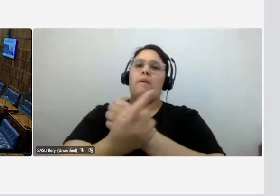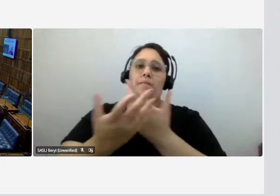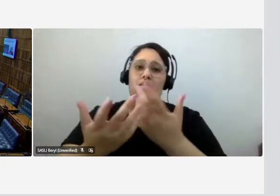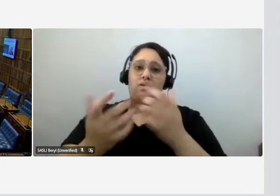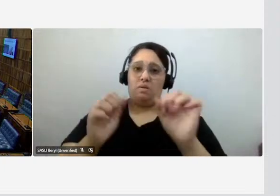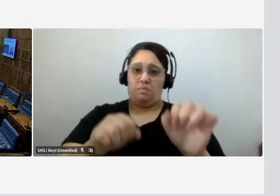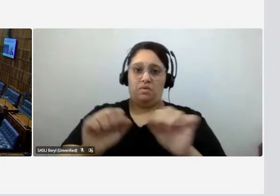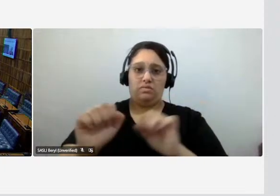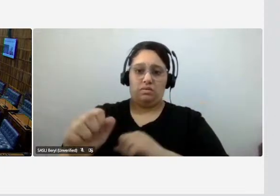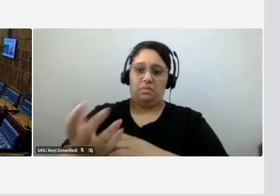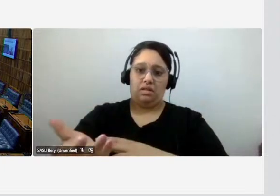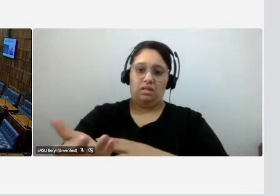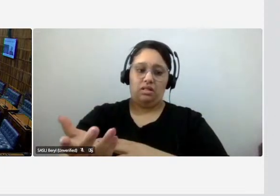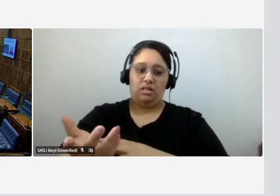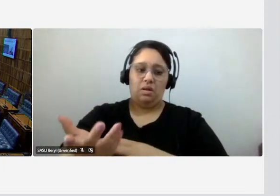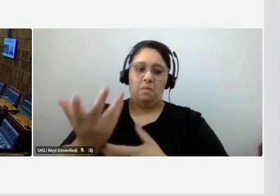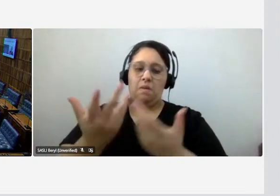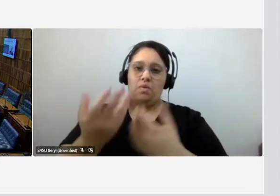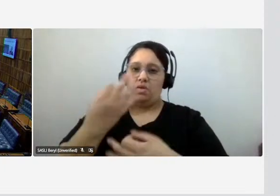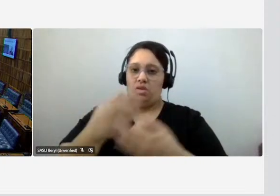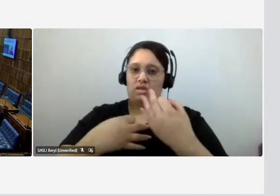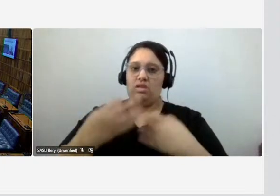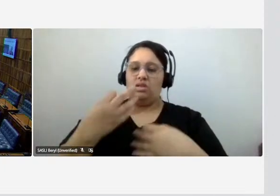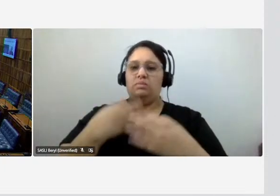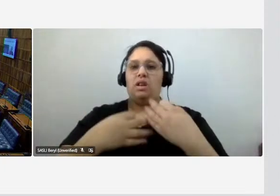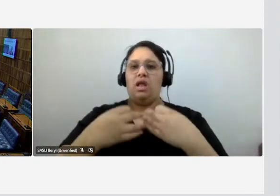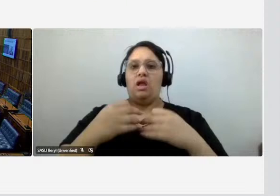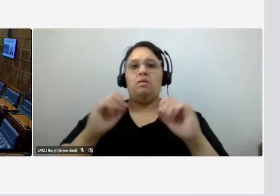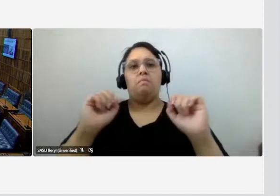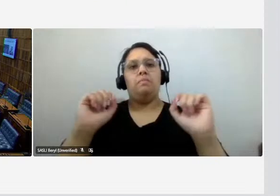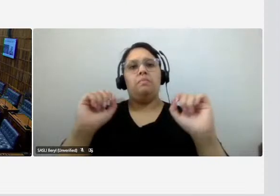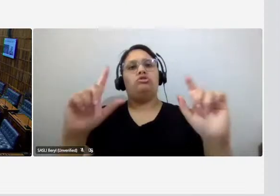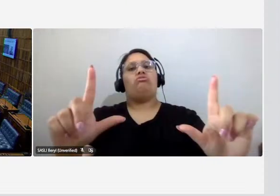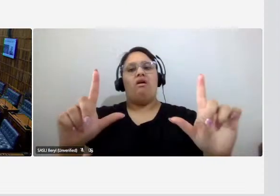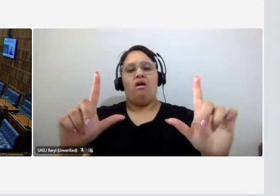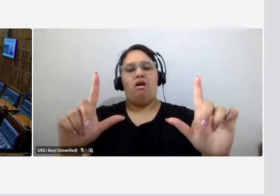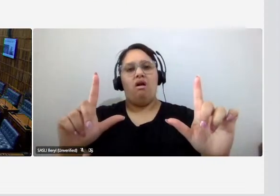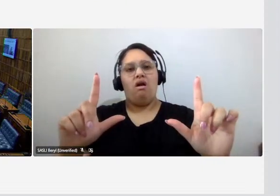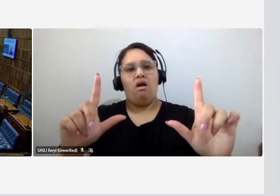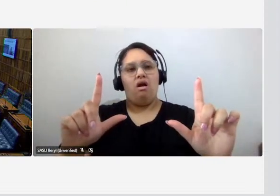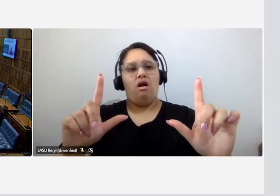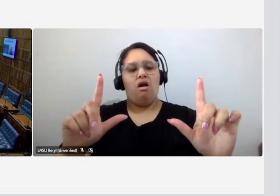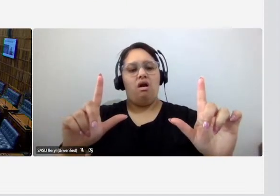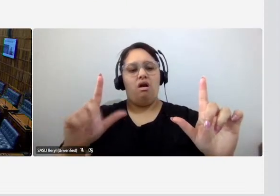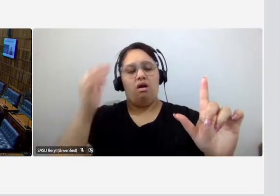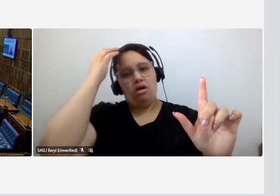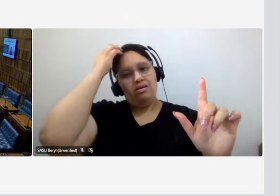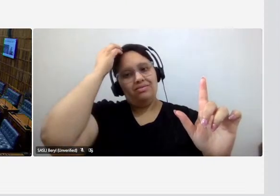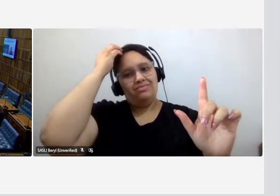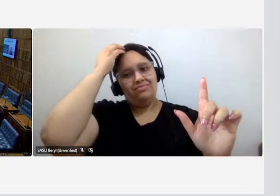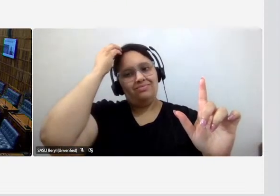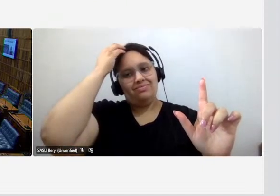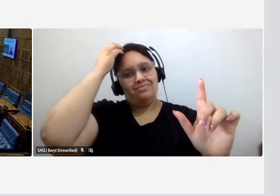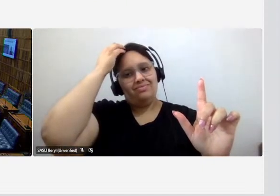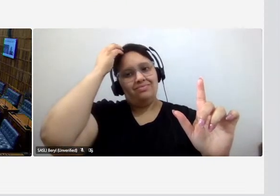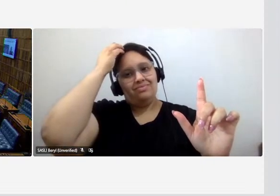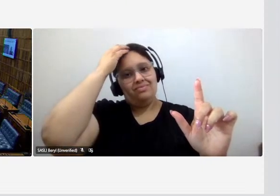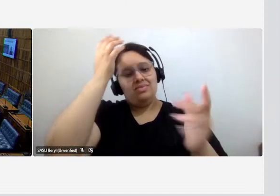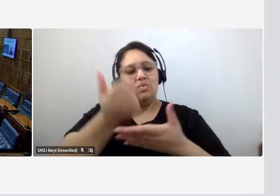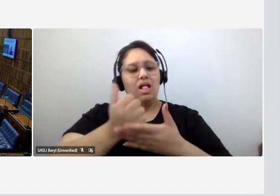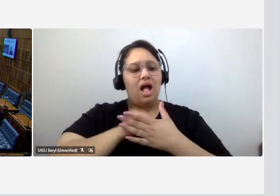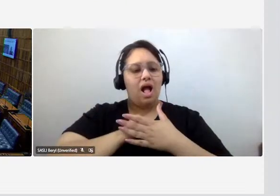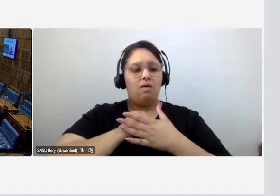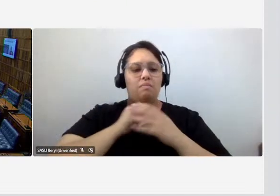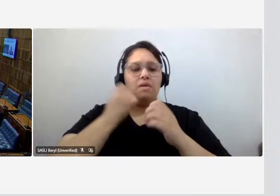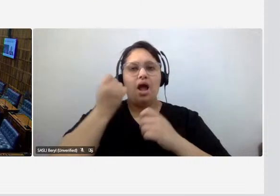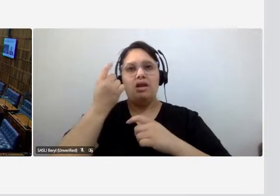possible? Perhaps if you were to give us a picture of this, that will help a great deal, so that